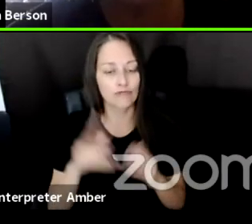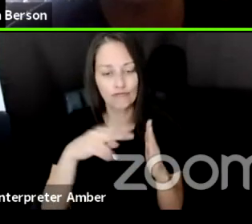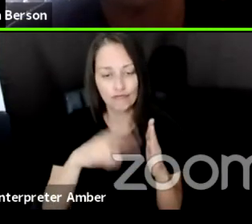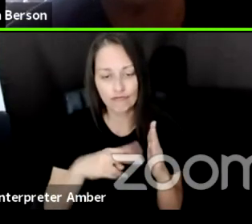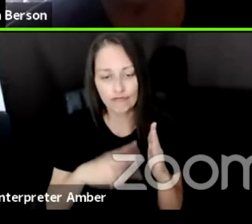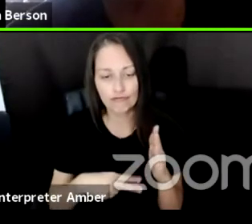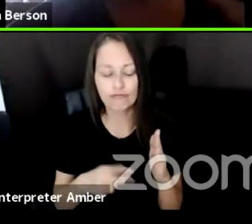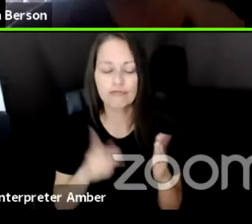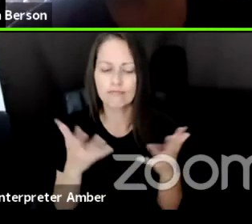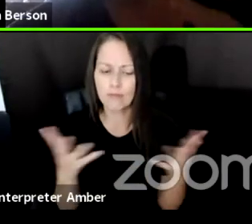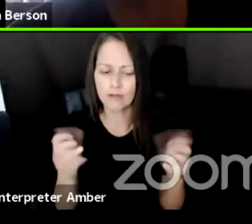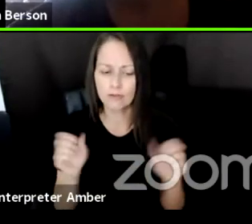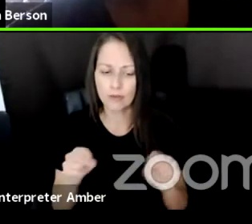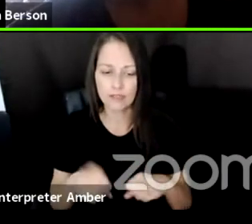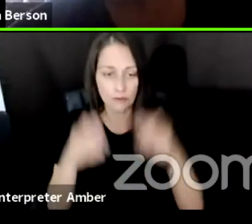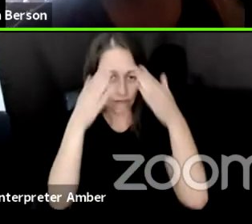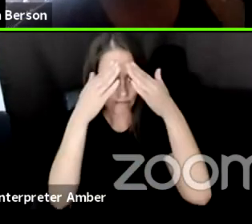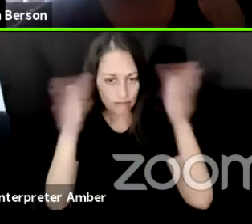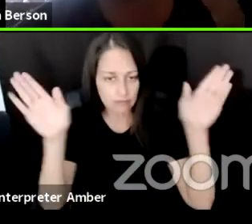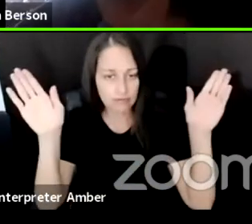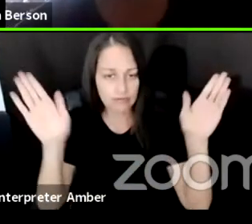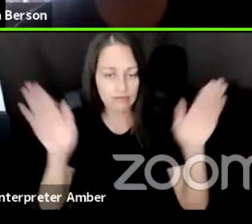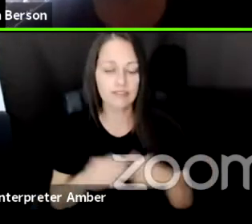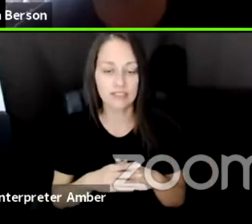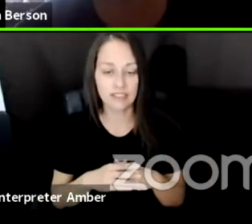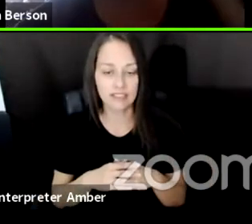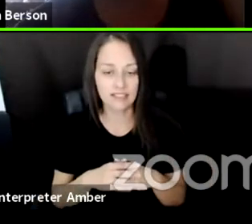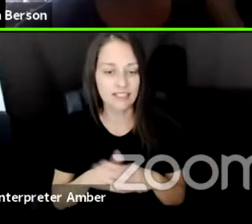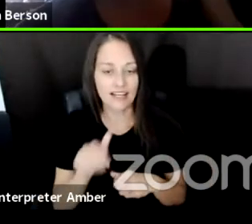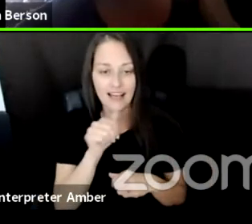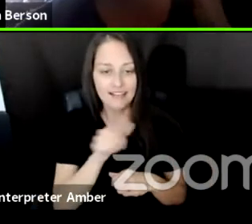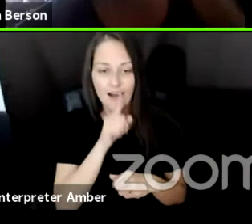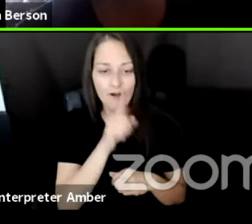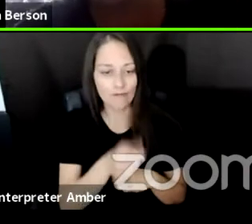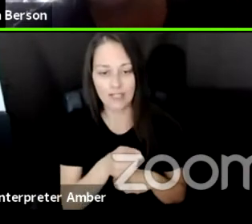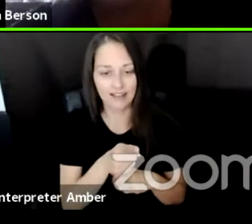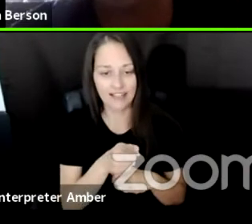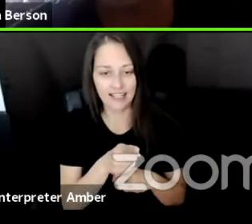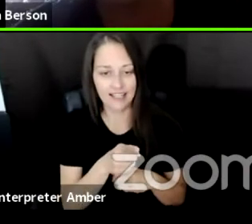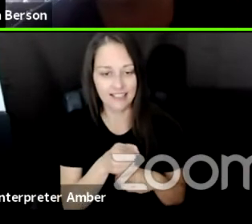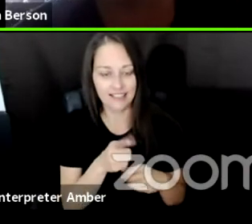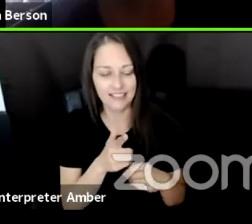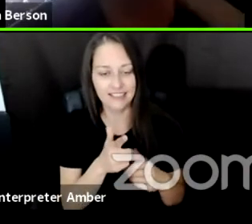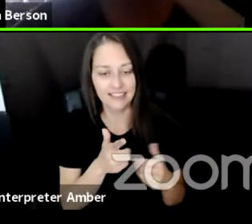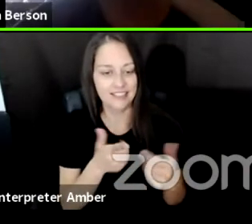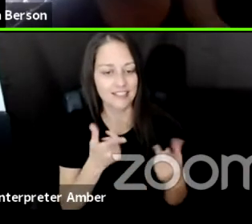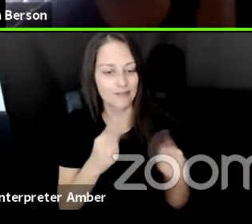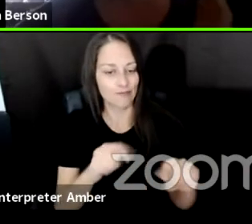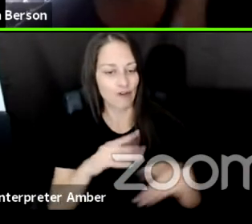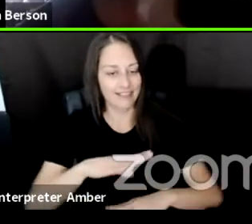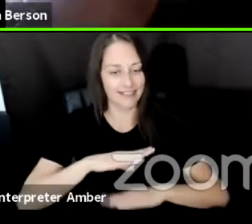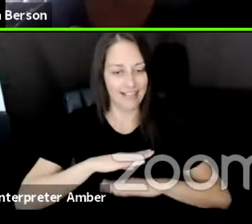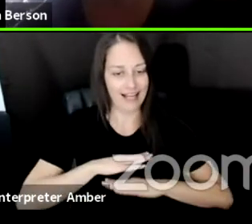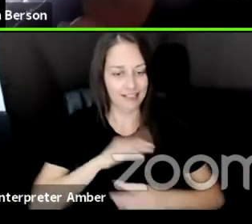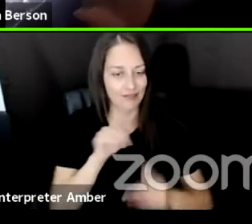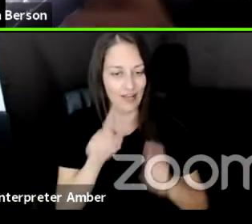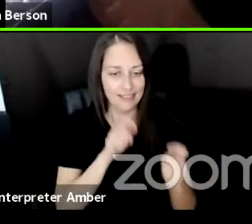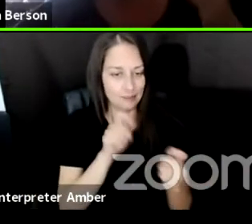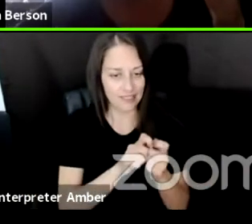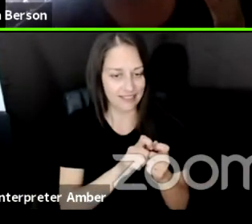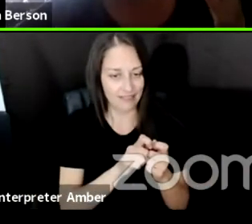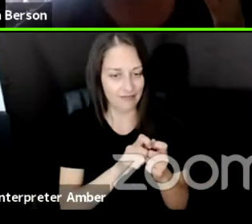you can, and you're not serving any constituency. You're not trying to make the artist happy. You're not trying to